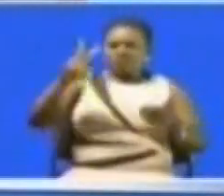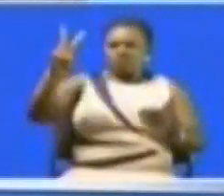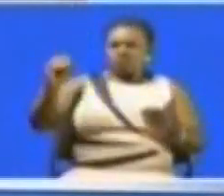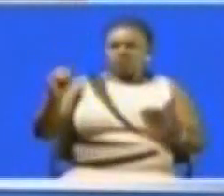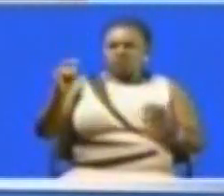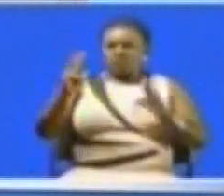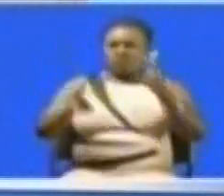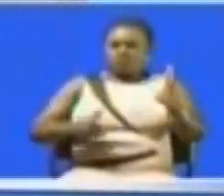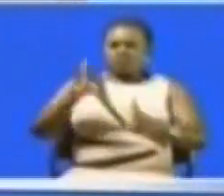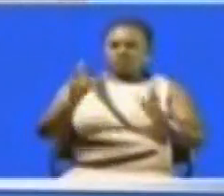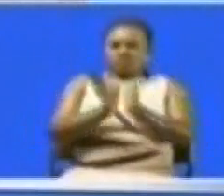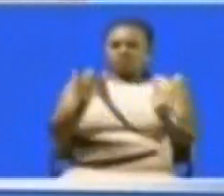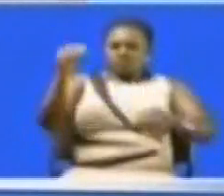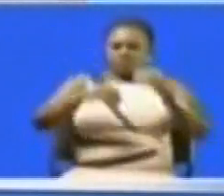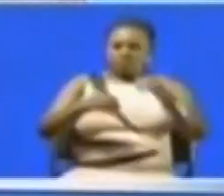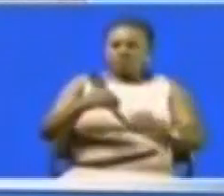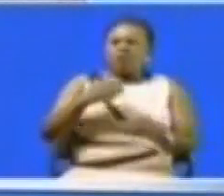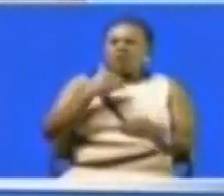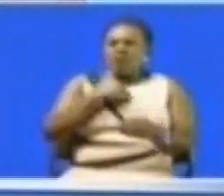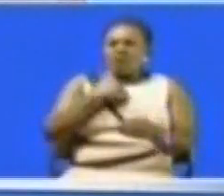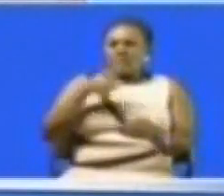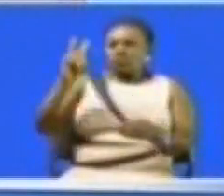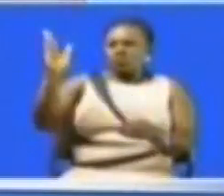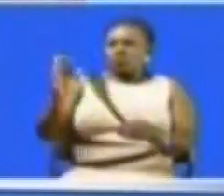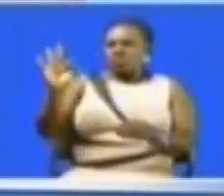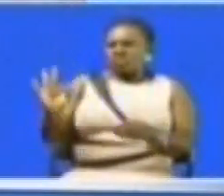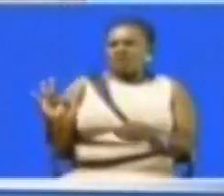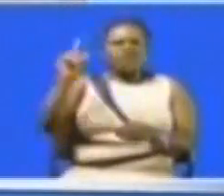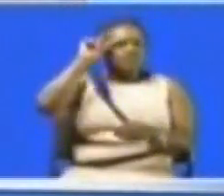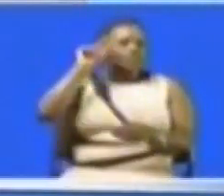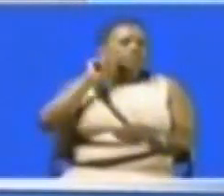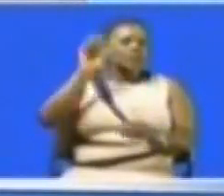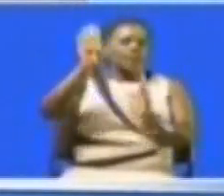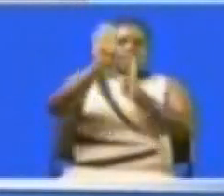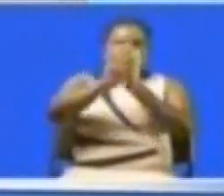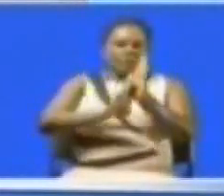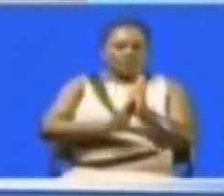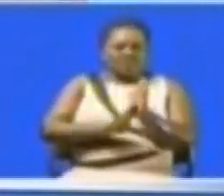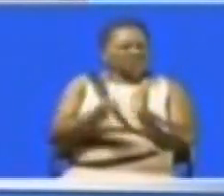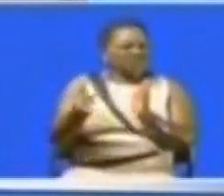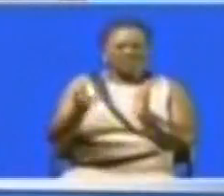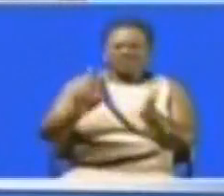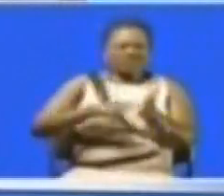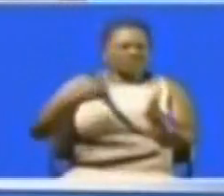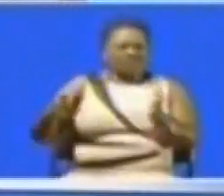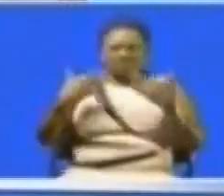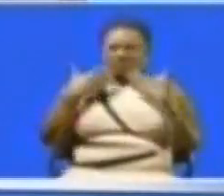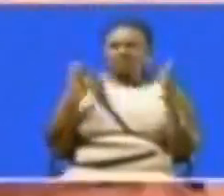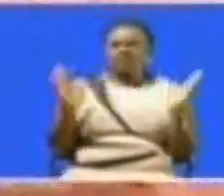2022 general polls, arguing that the push to have the two-third gender bill passed is an exercise in futility.